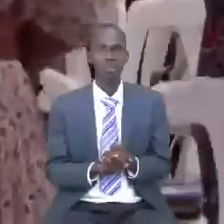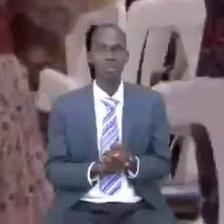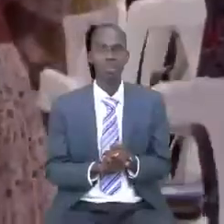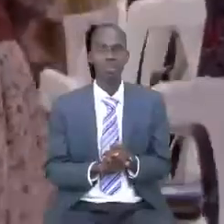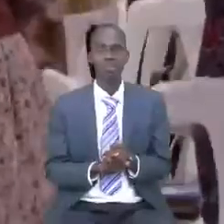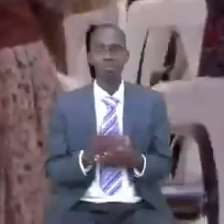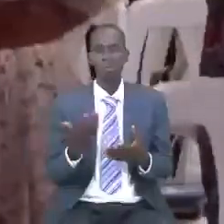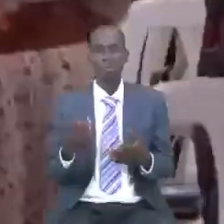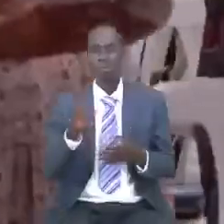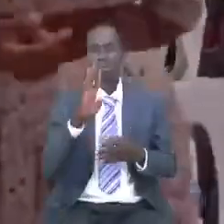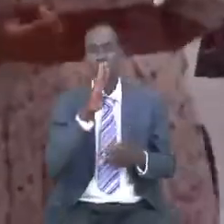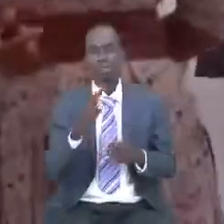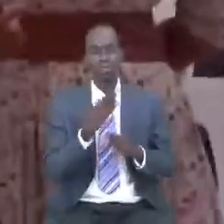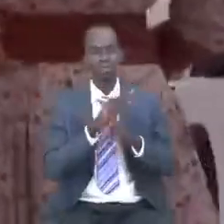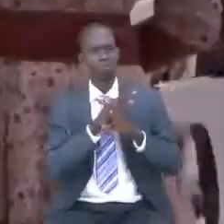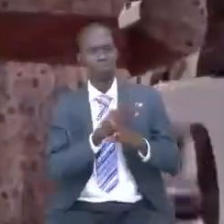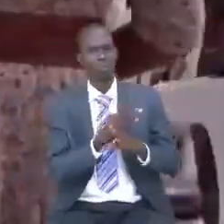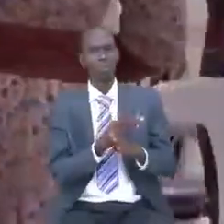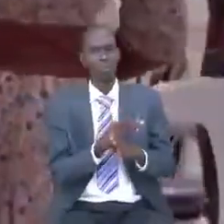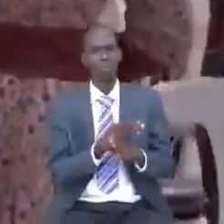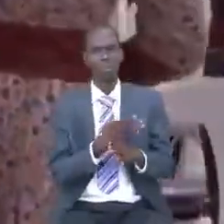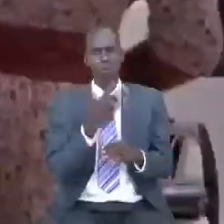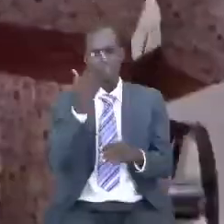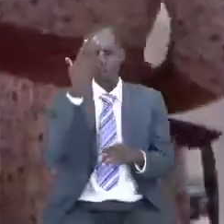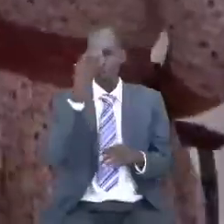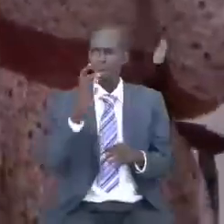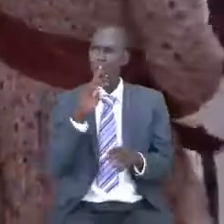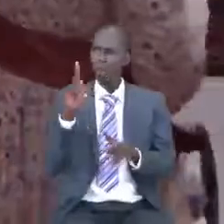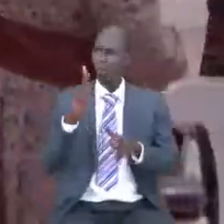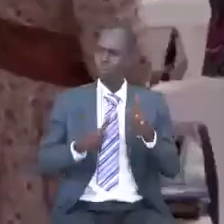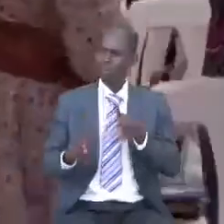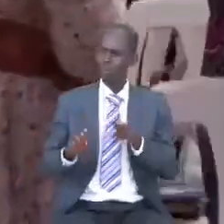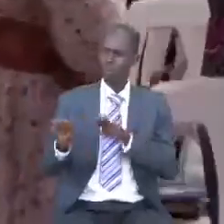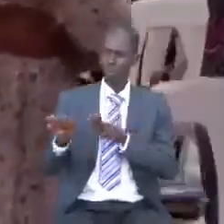Mistreatment. Why did they treat me like that?